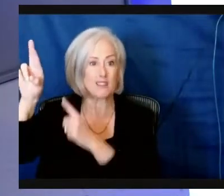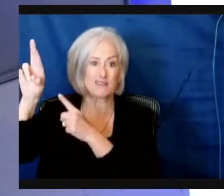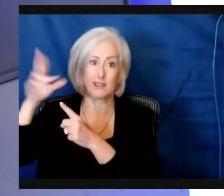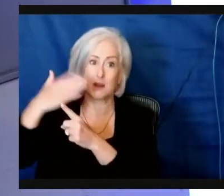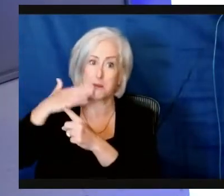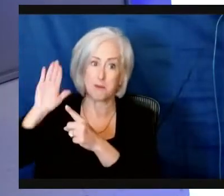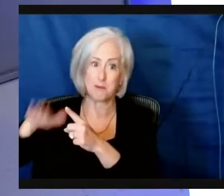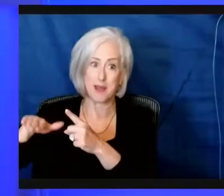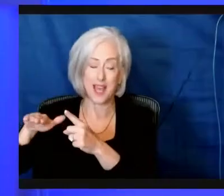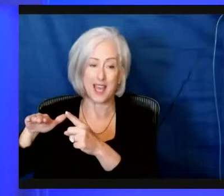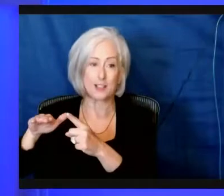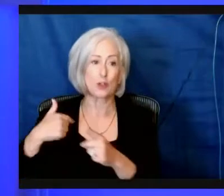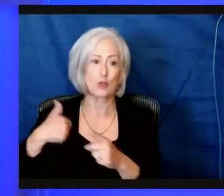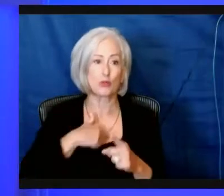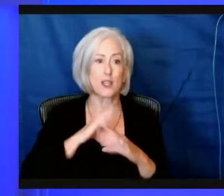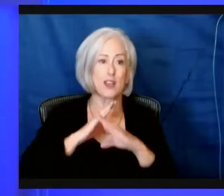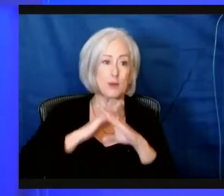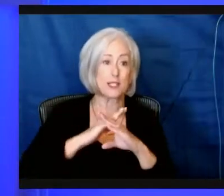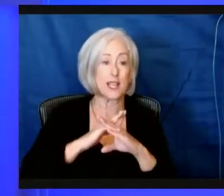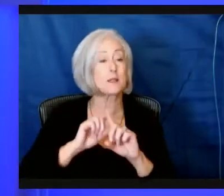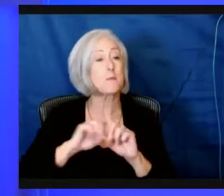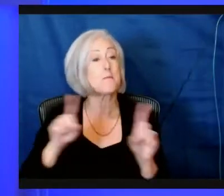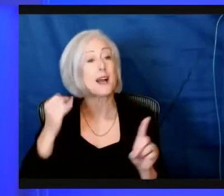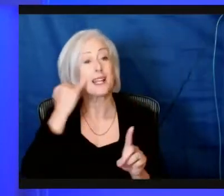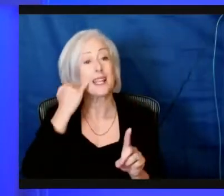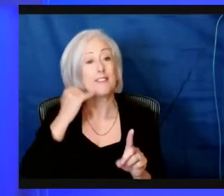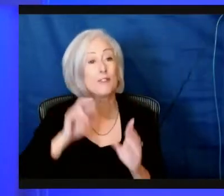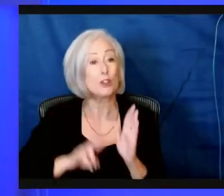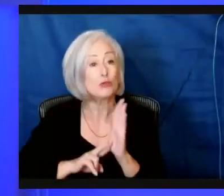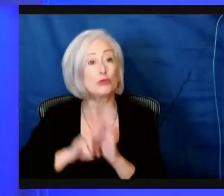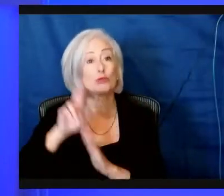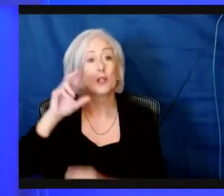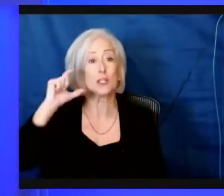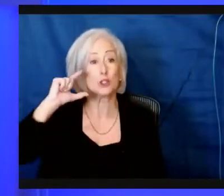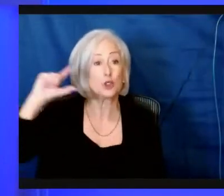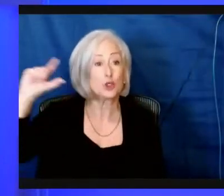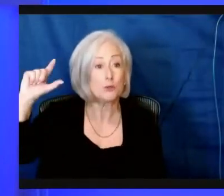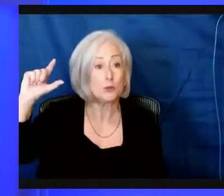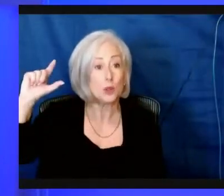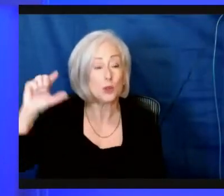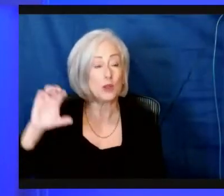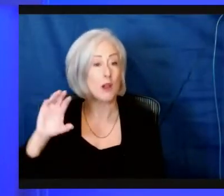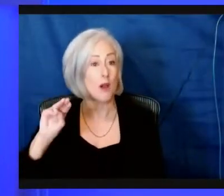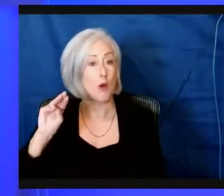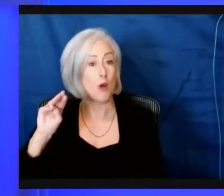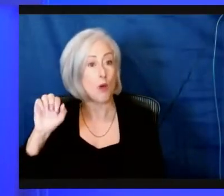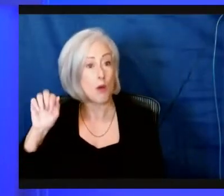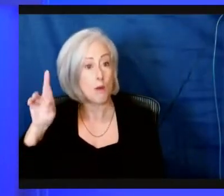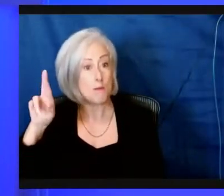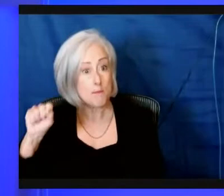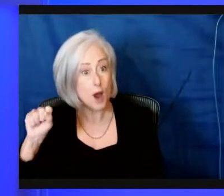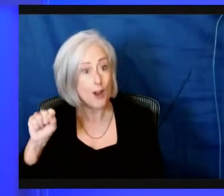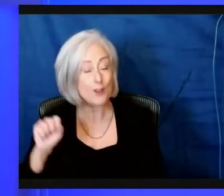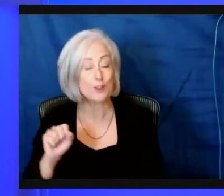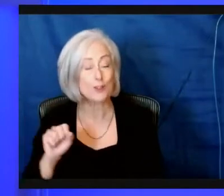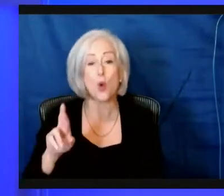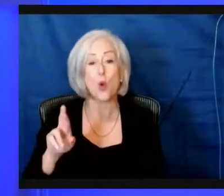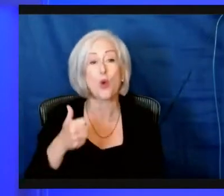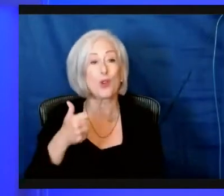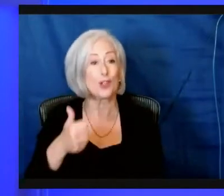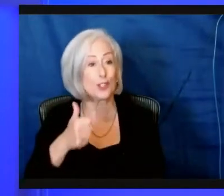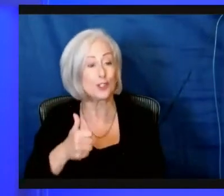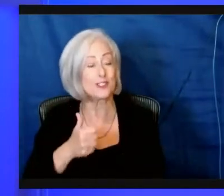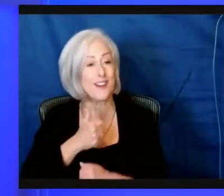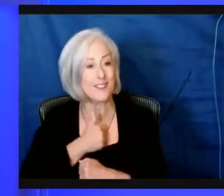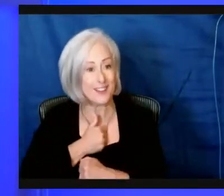go to the moon, though, however, or to Mars, which is the goal, or if you're a Star Trek fan, yeah. you want to be in deep space. Deep